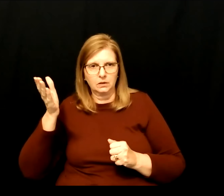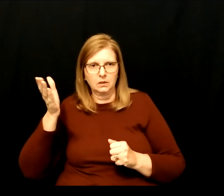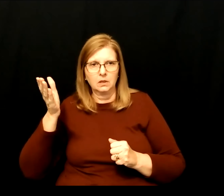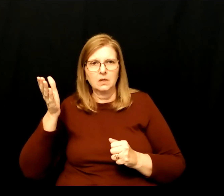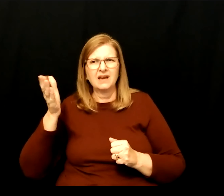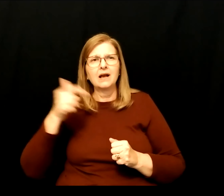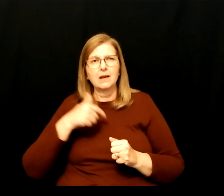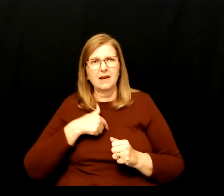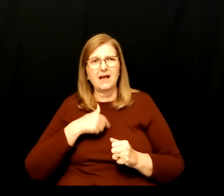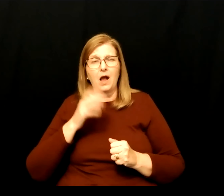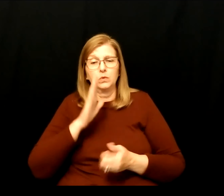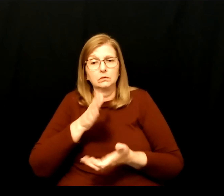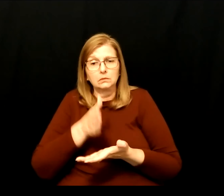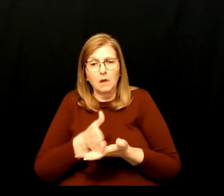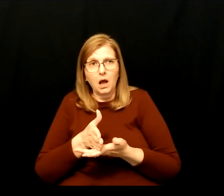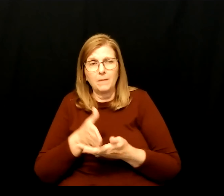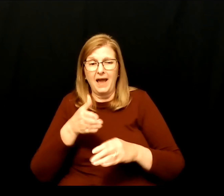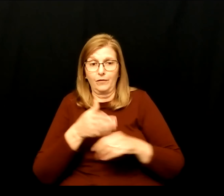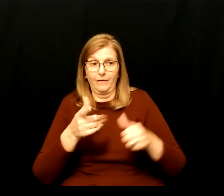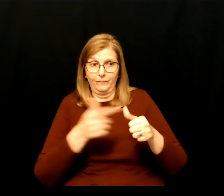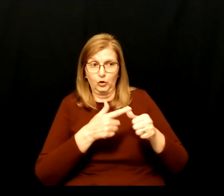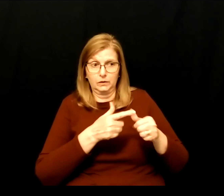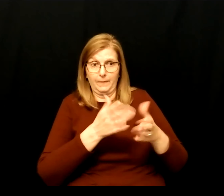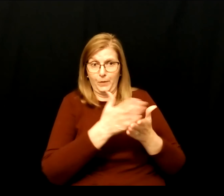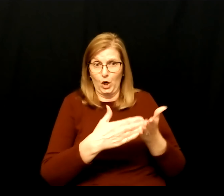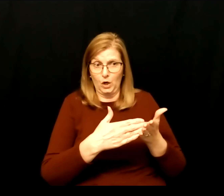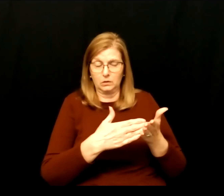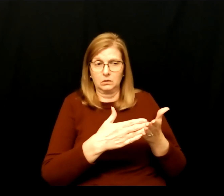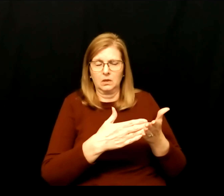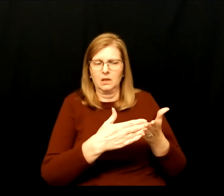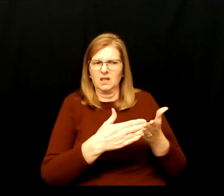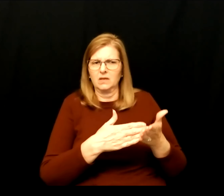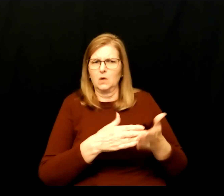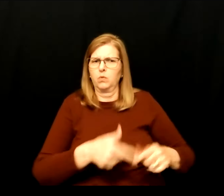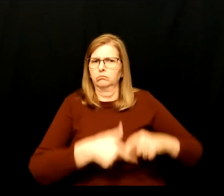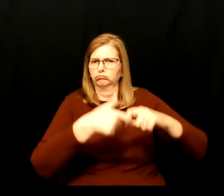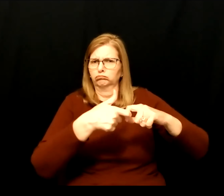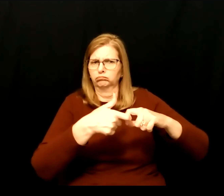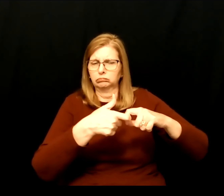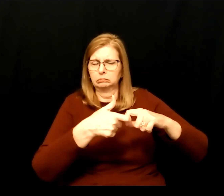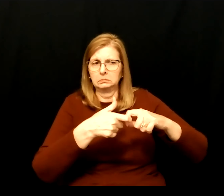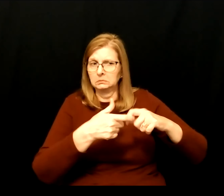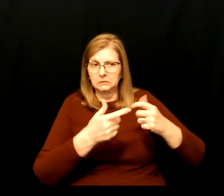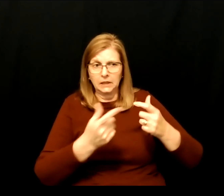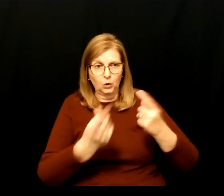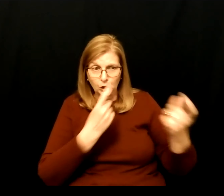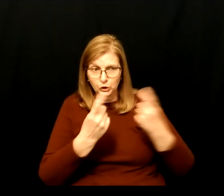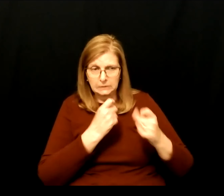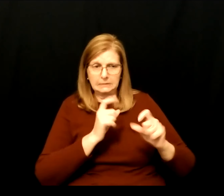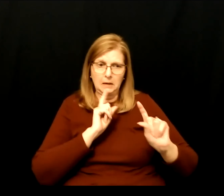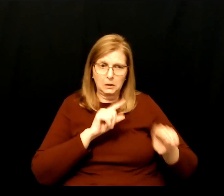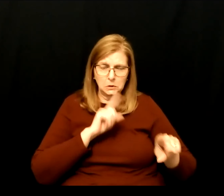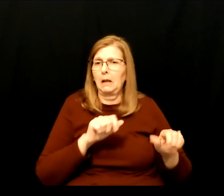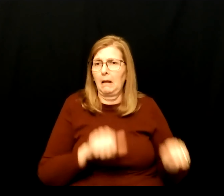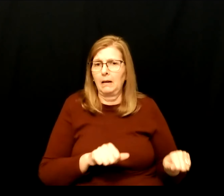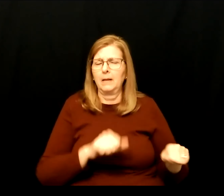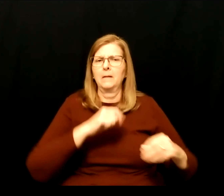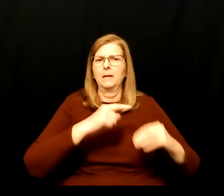I will stop after that first half so that we can answer any questions